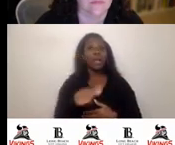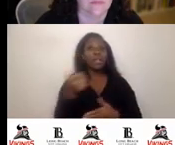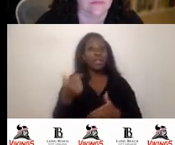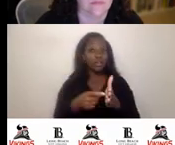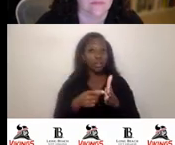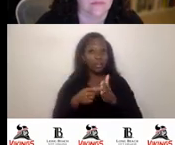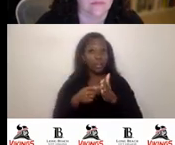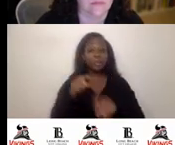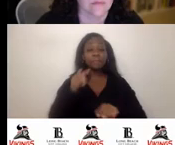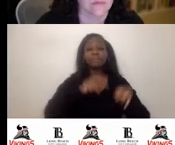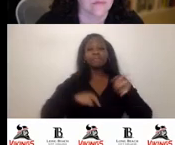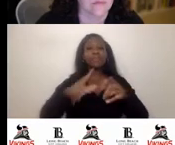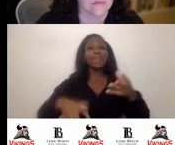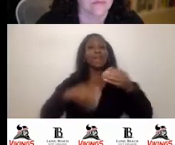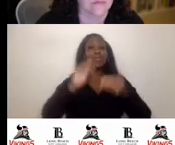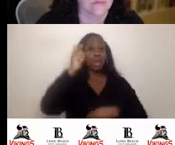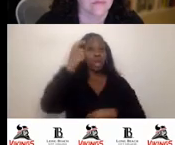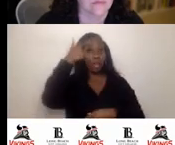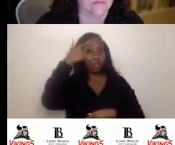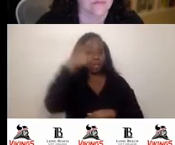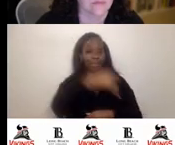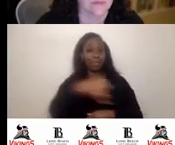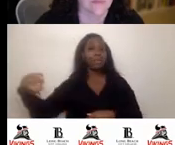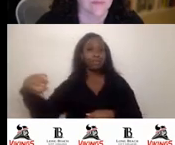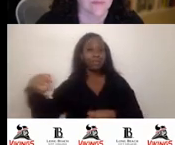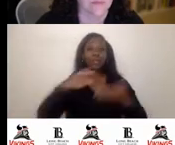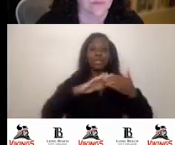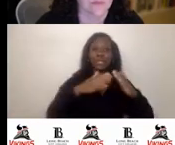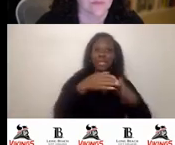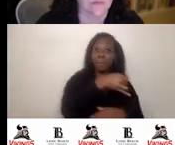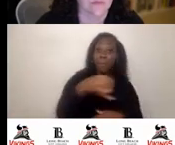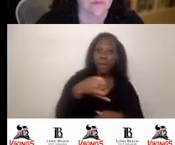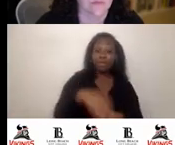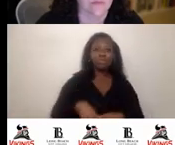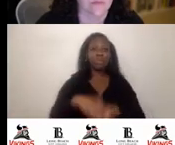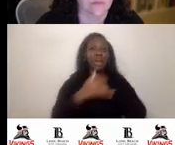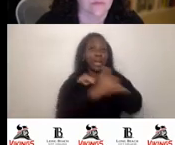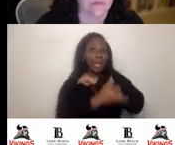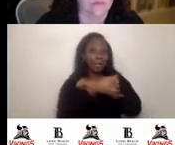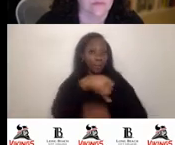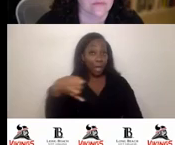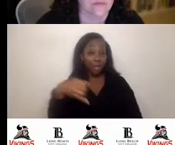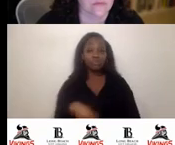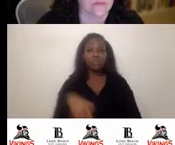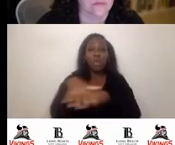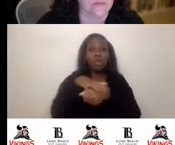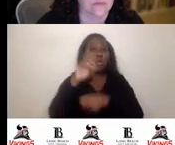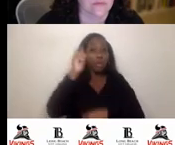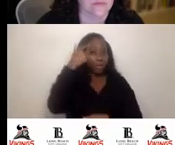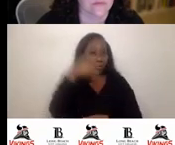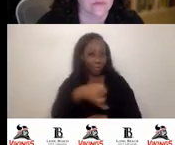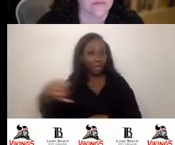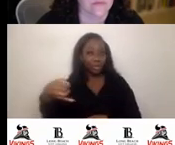at additional government lines. So this can be city boundaries, county boundaries, local government boundaries. In